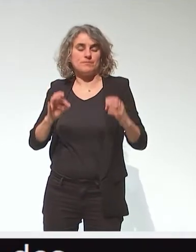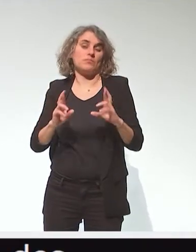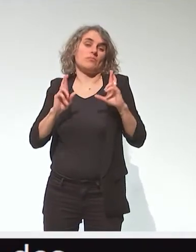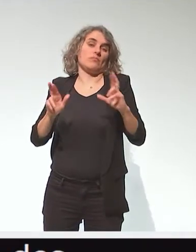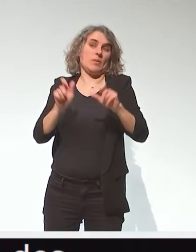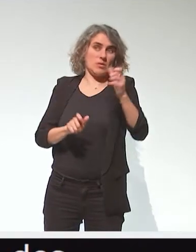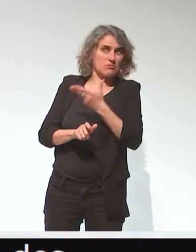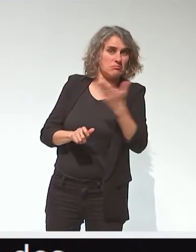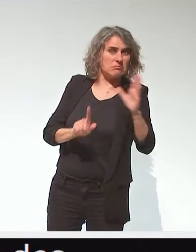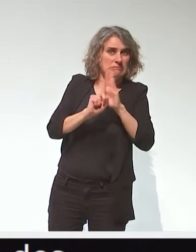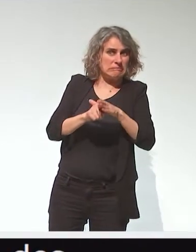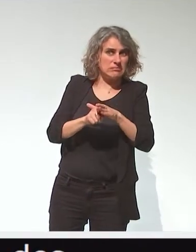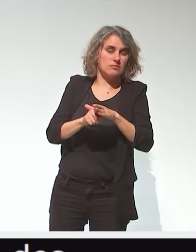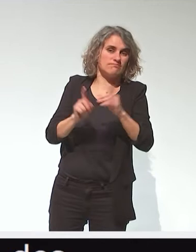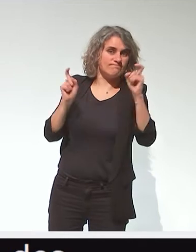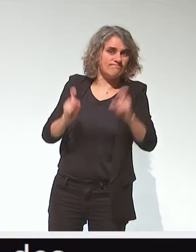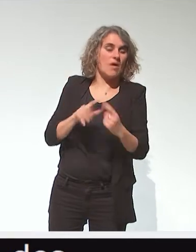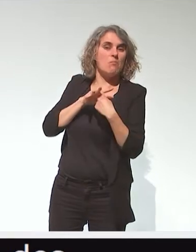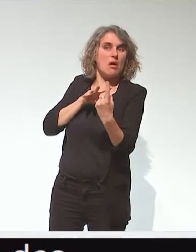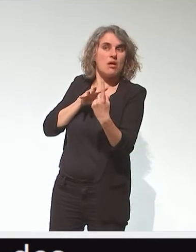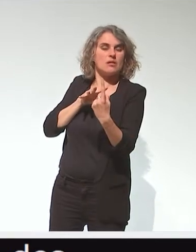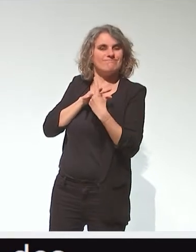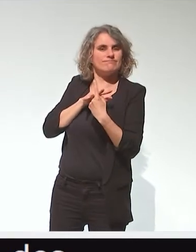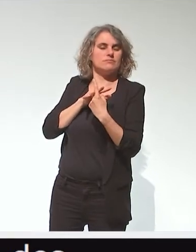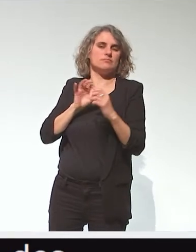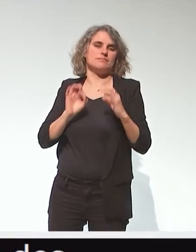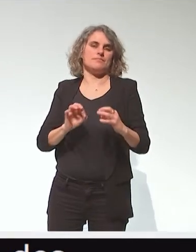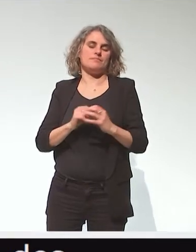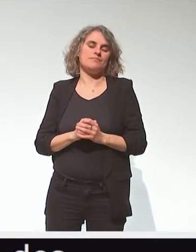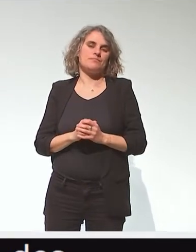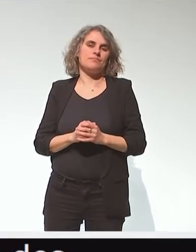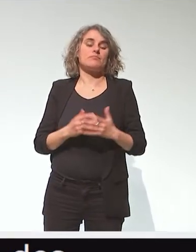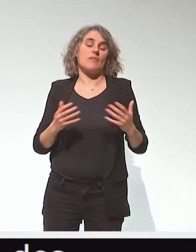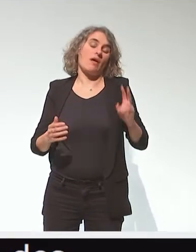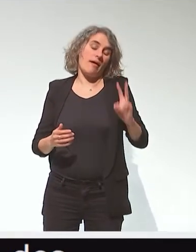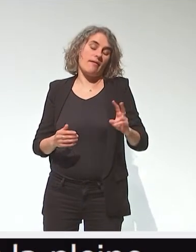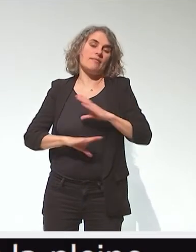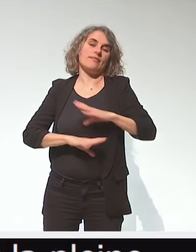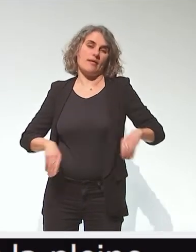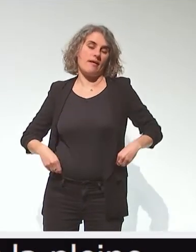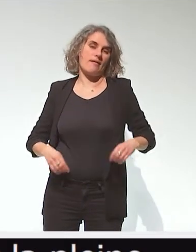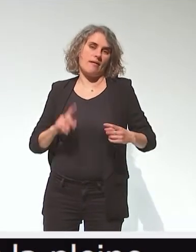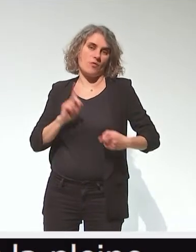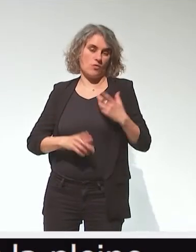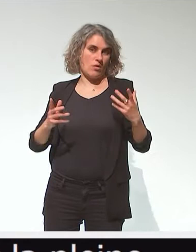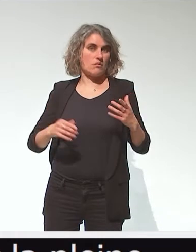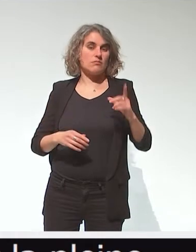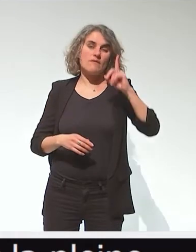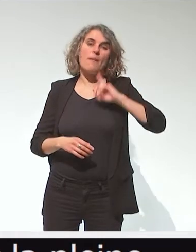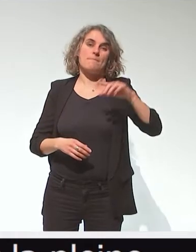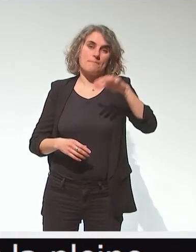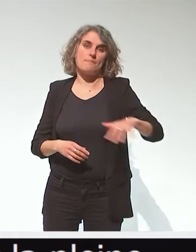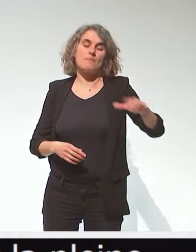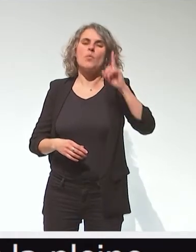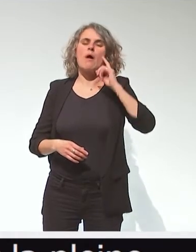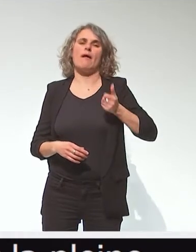fully fledged members of society to avoid these people suffering from exclusion. And my last sentence will go to women, because it was